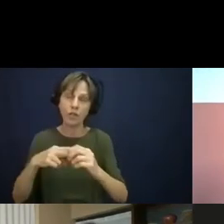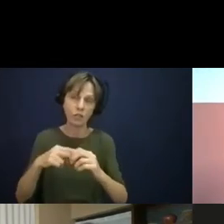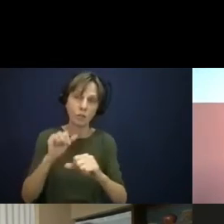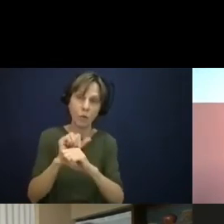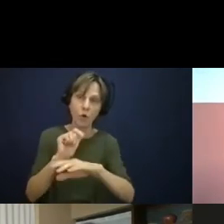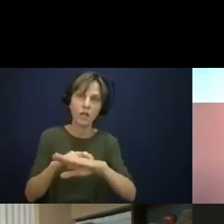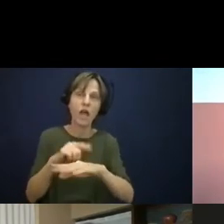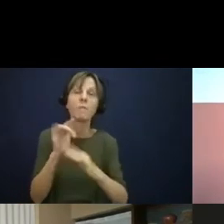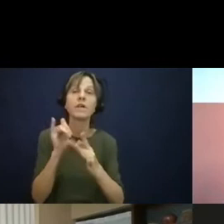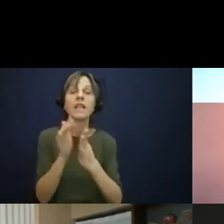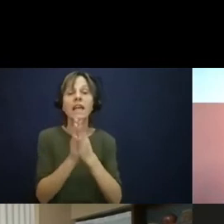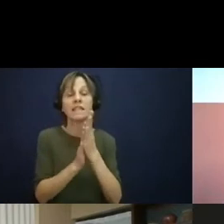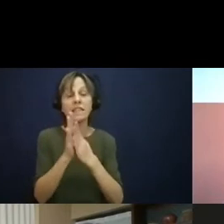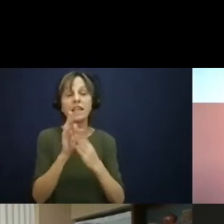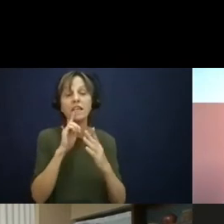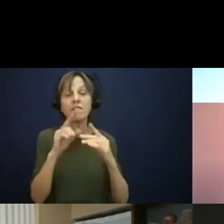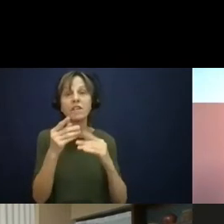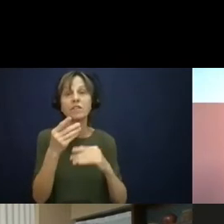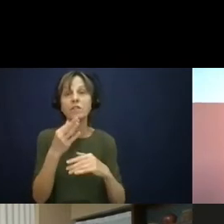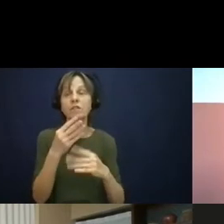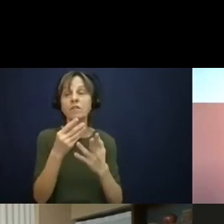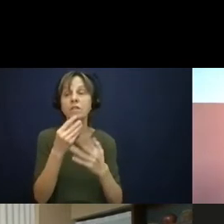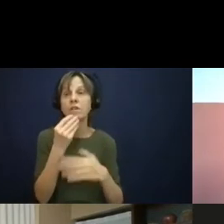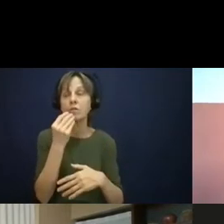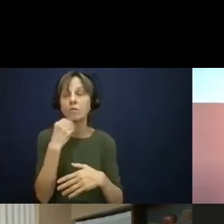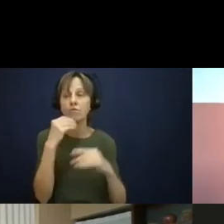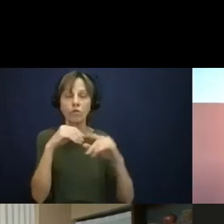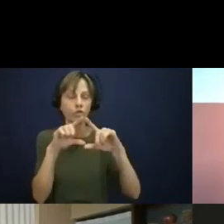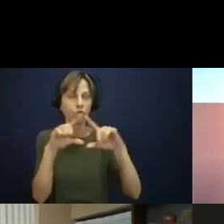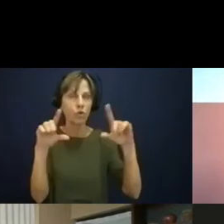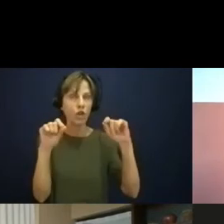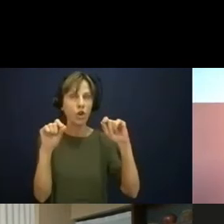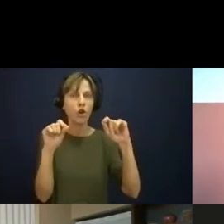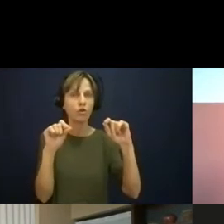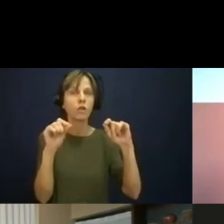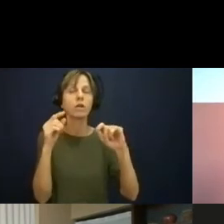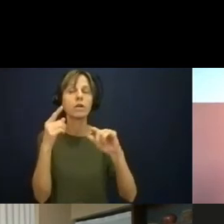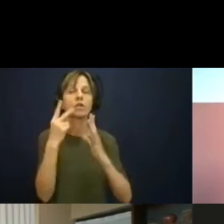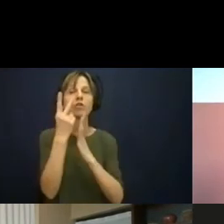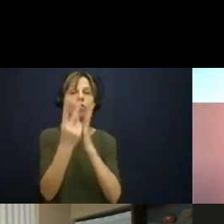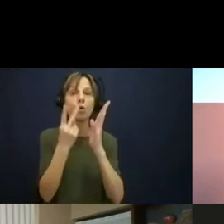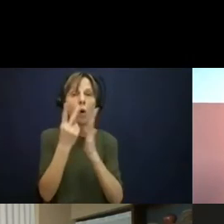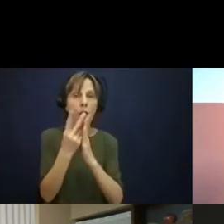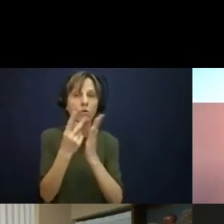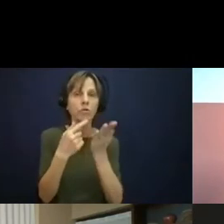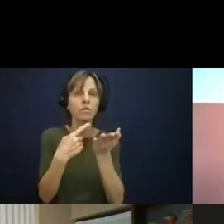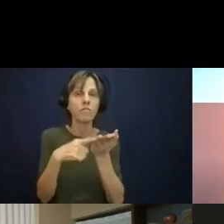amount equal to about 2 hours of pay received on average by the rest of the members who can participate on paid